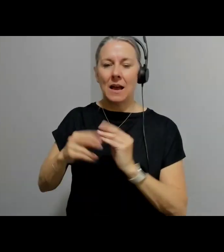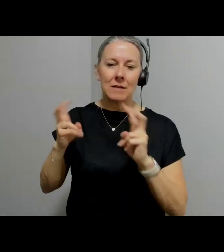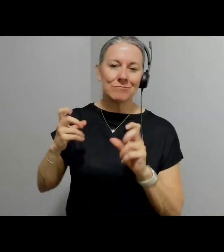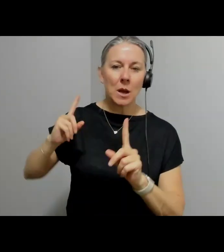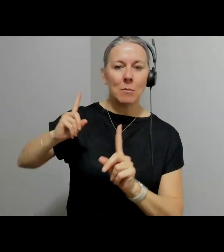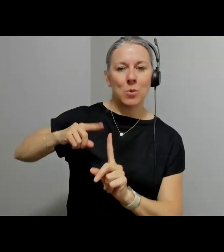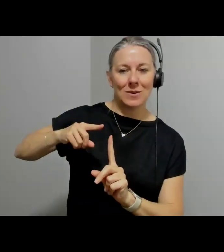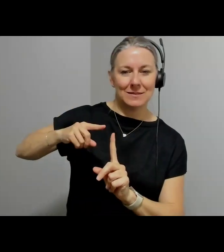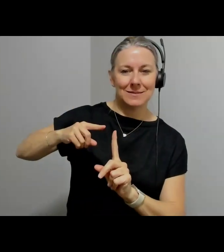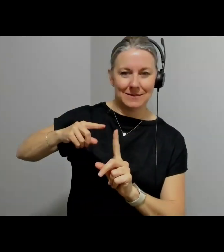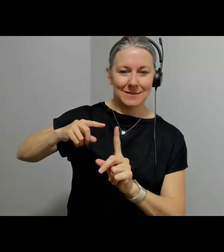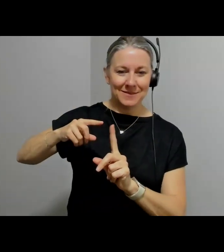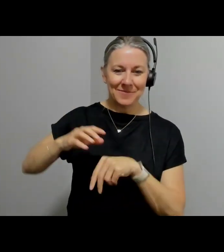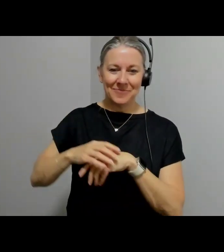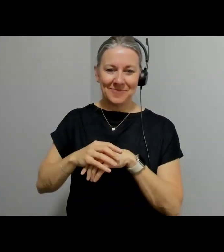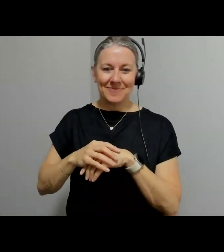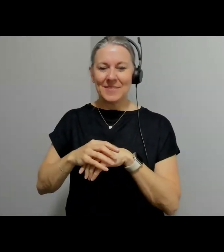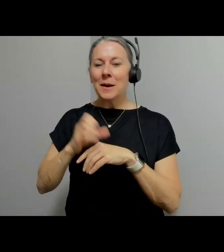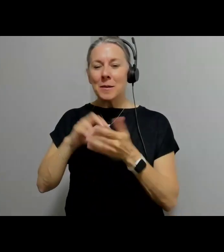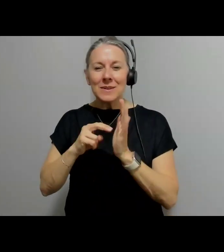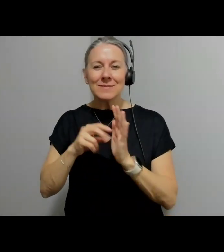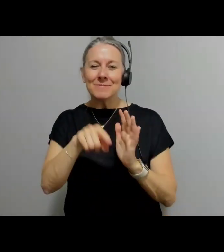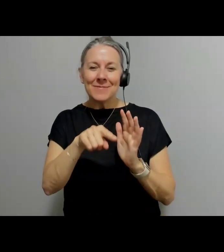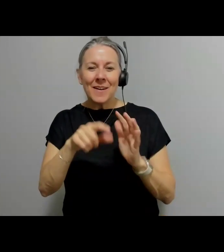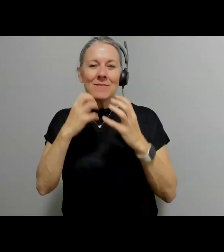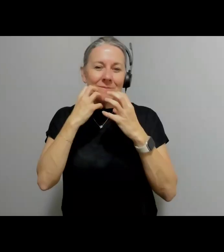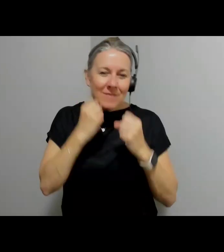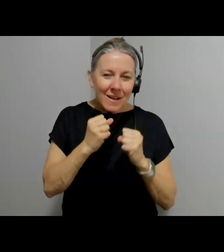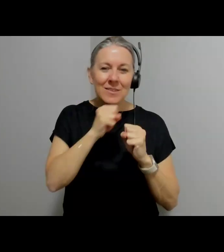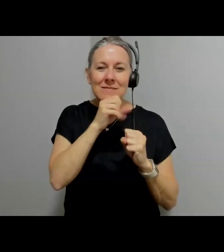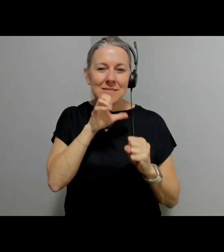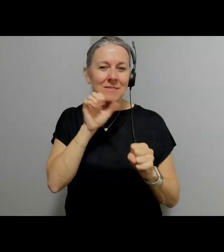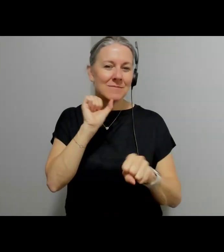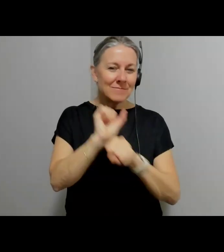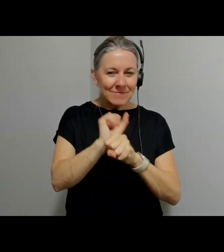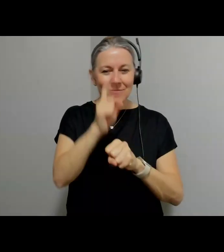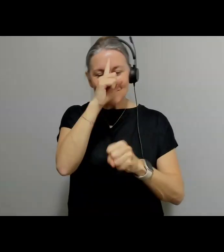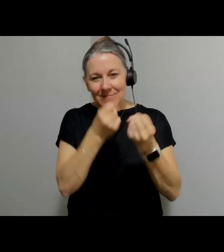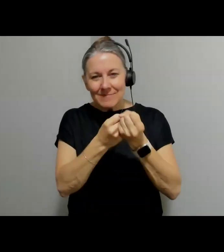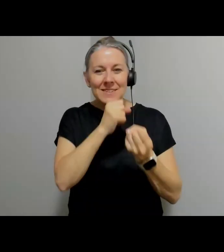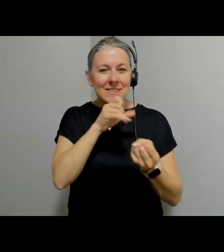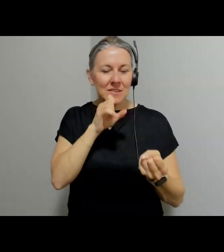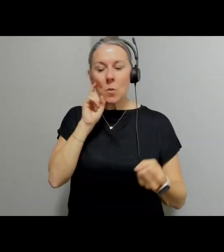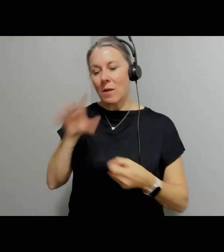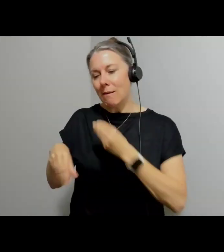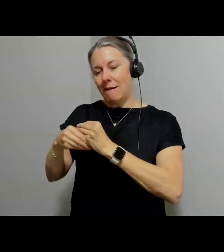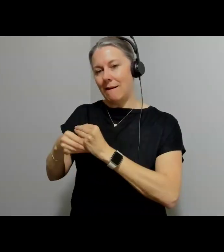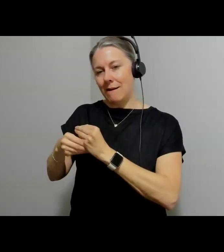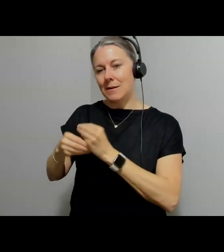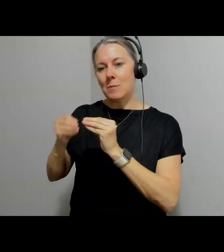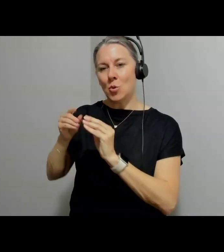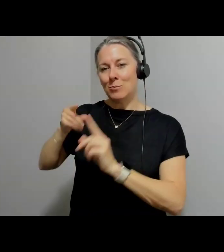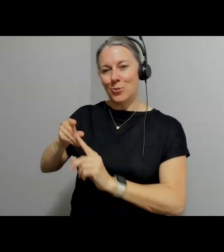and so that they are organizations that are focused on seniors. And so this will help better support